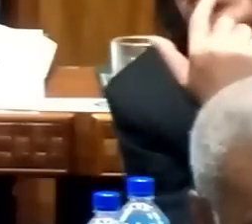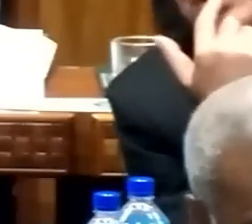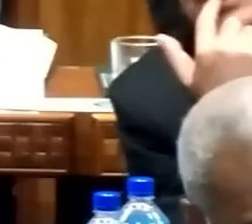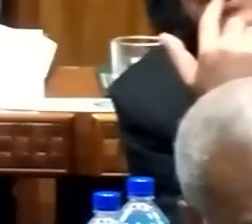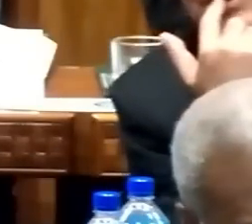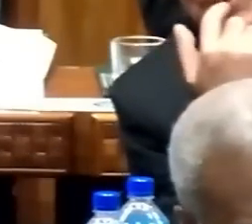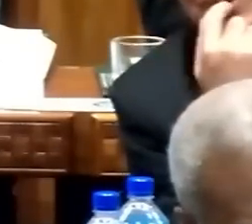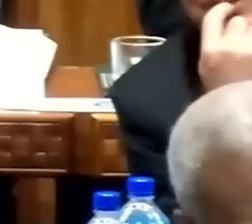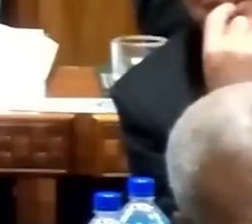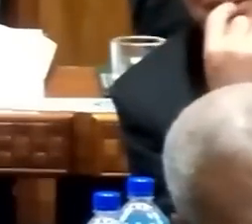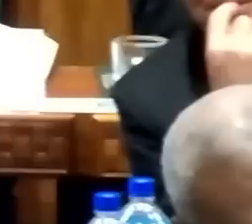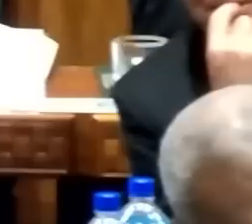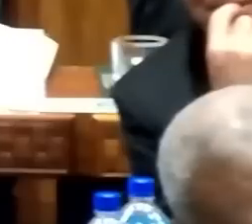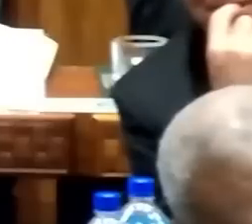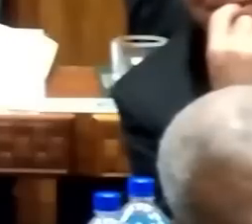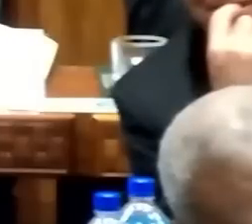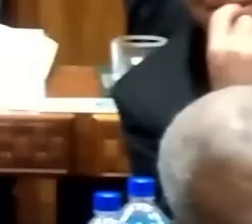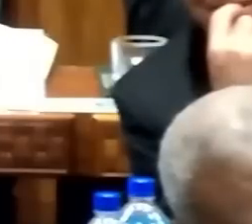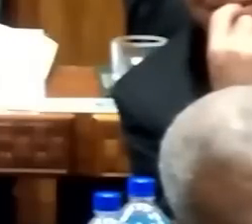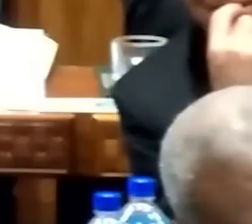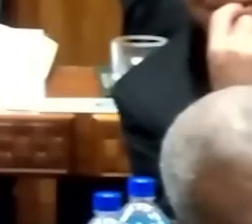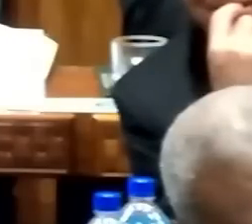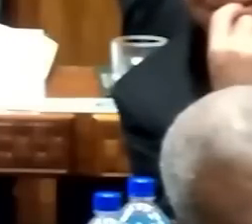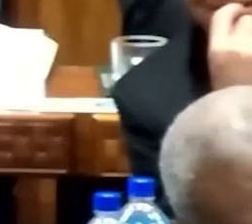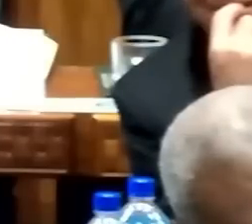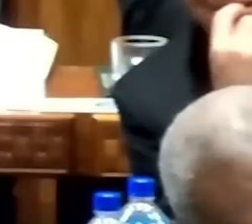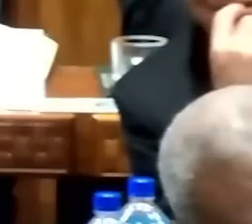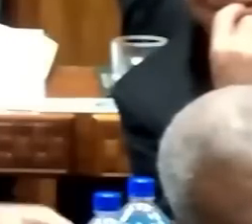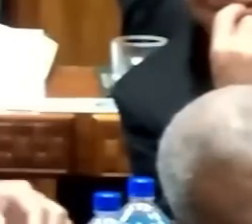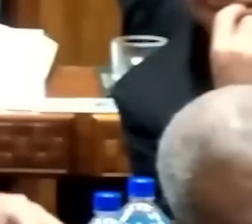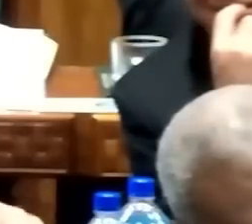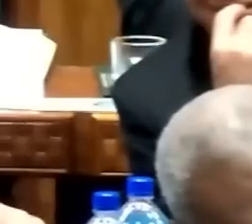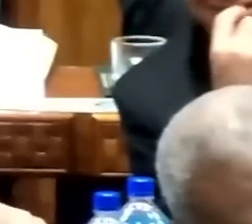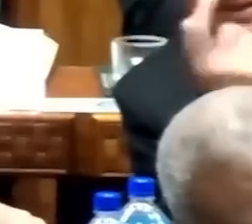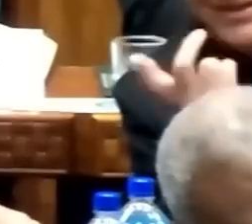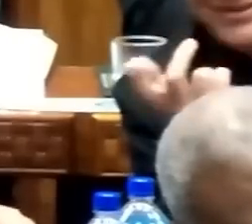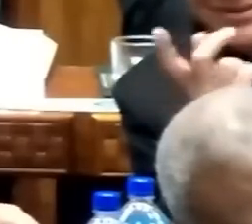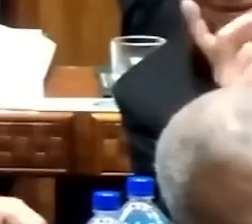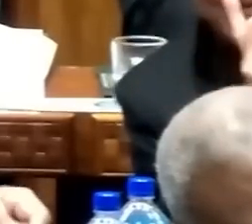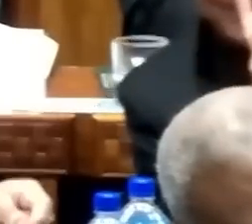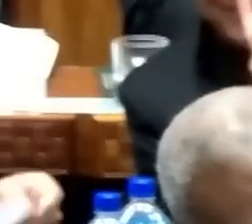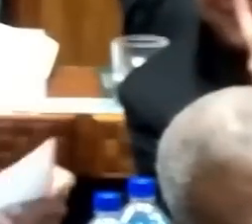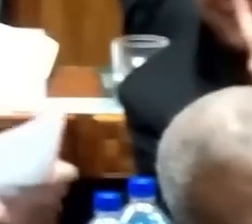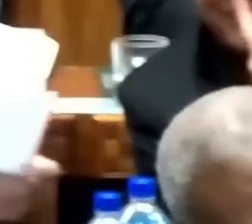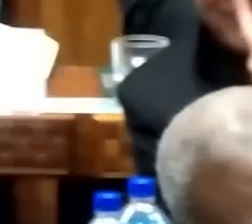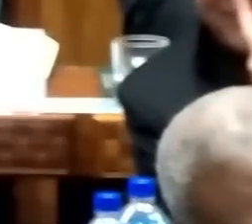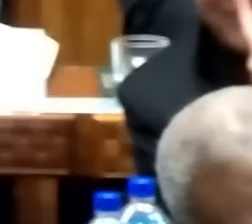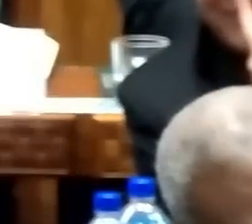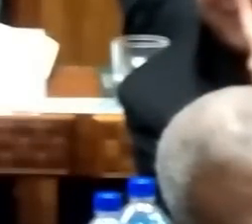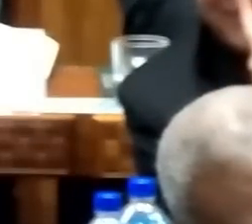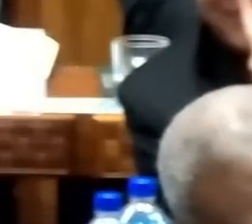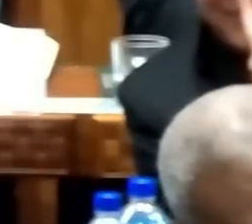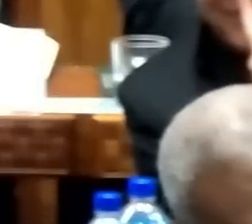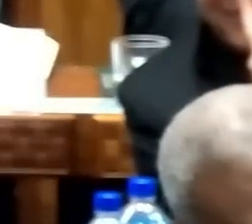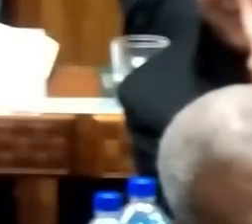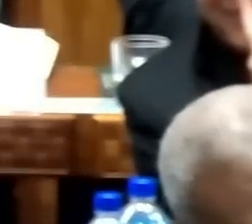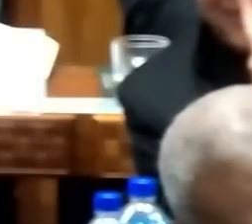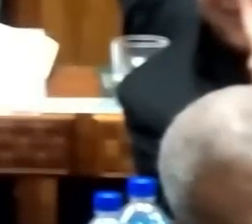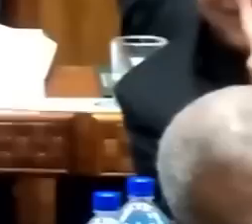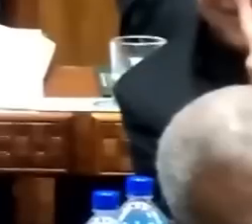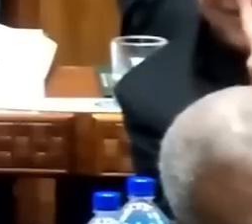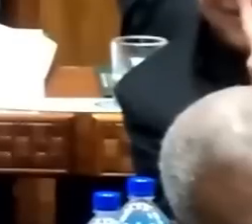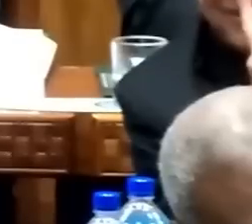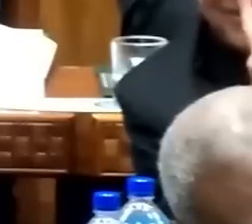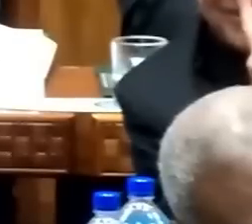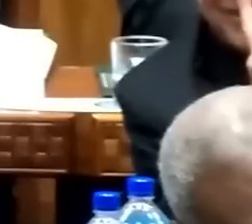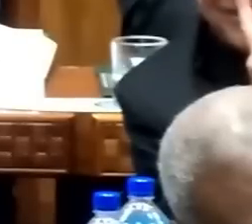city council. But let me remind him, from 2016, Mr. Speaker, from 2016, the workers in the Super City